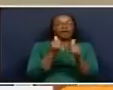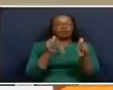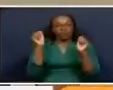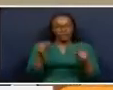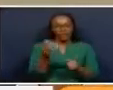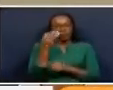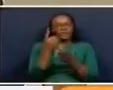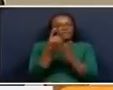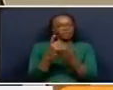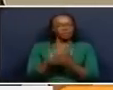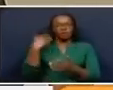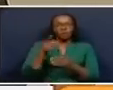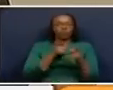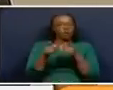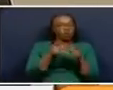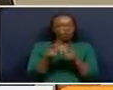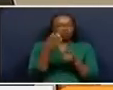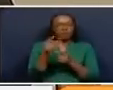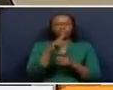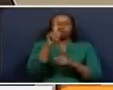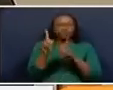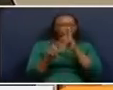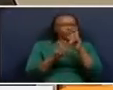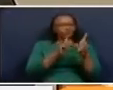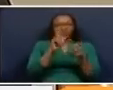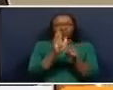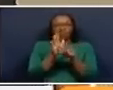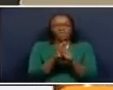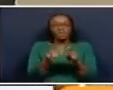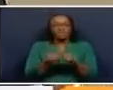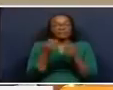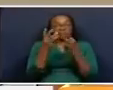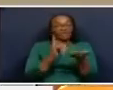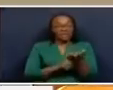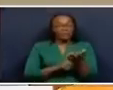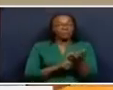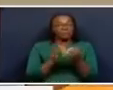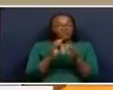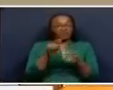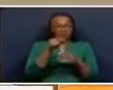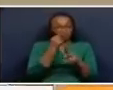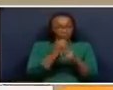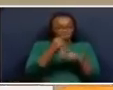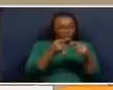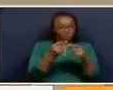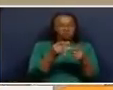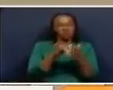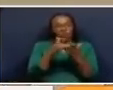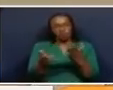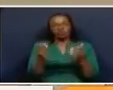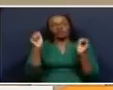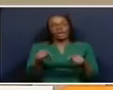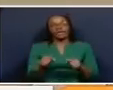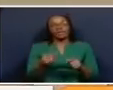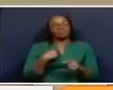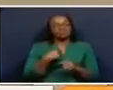place to be, because there are more questions for you, and usually incumbents lose debates. So now, once the incumbent had said no, I am not surprised